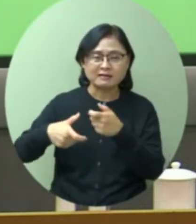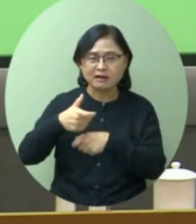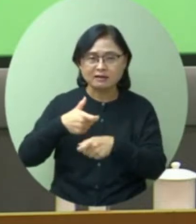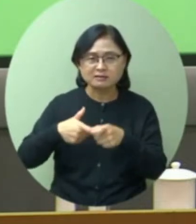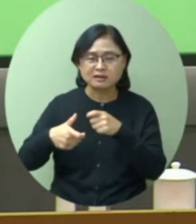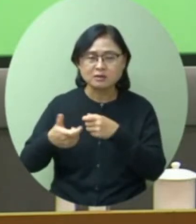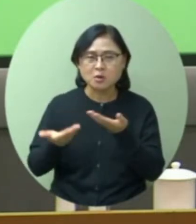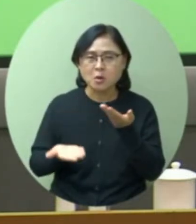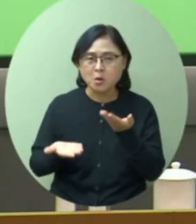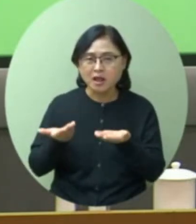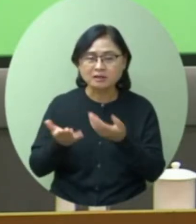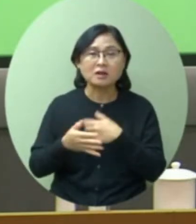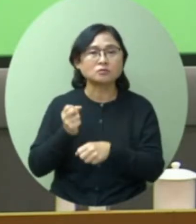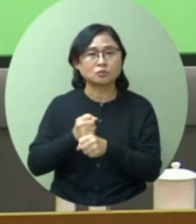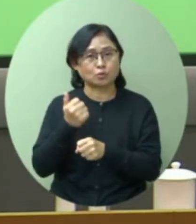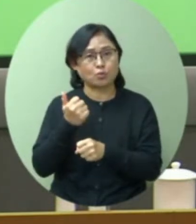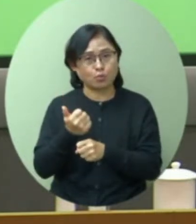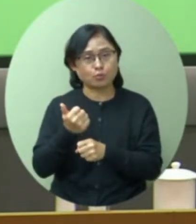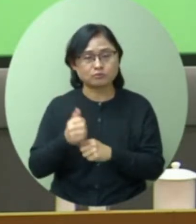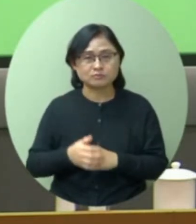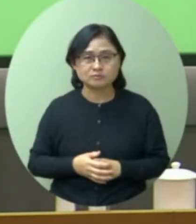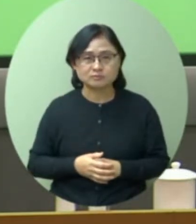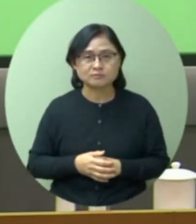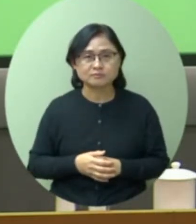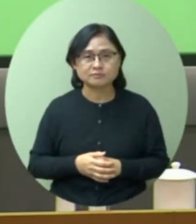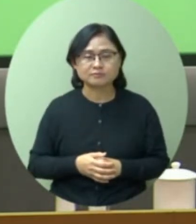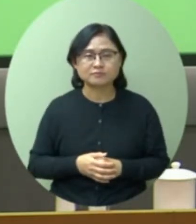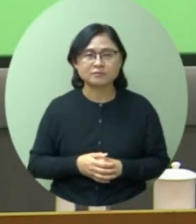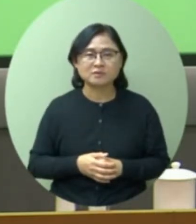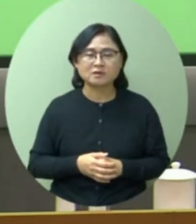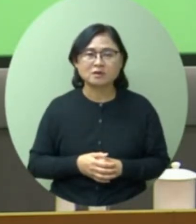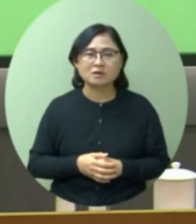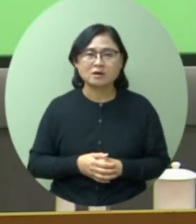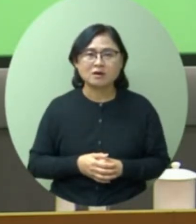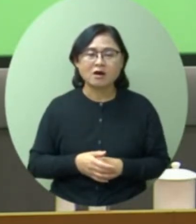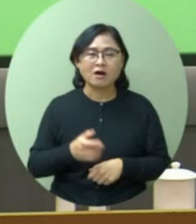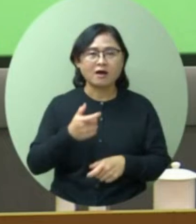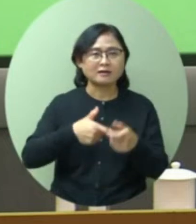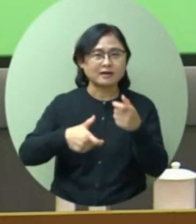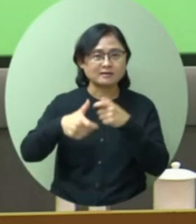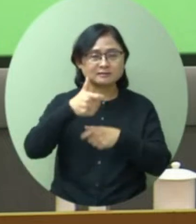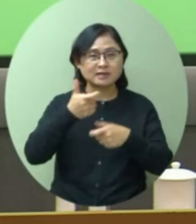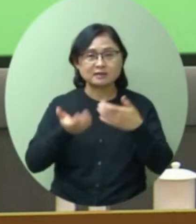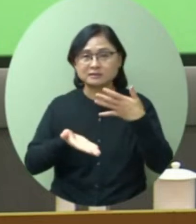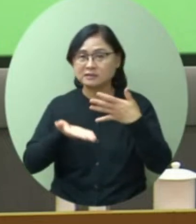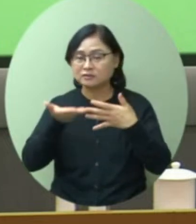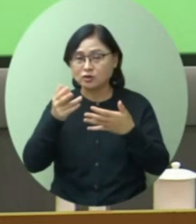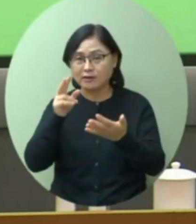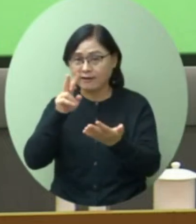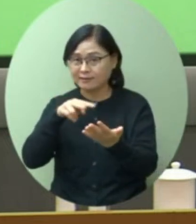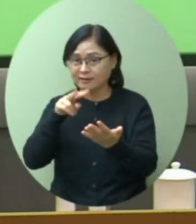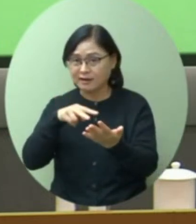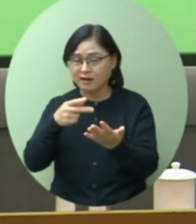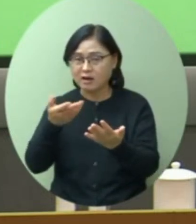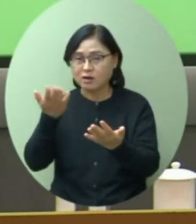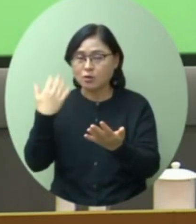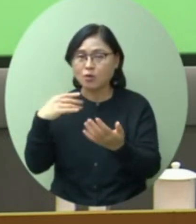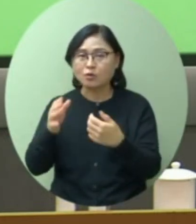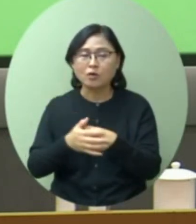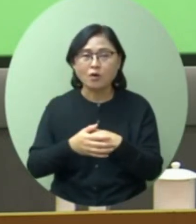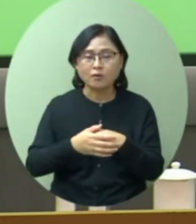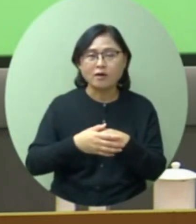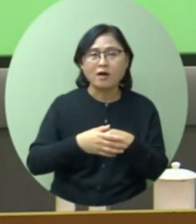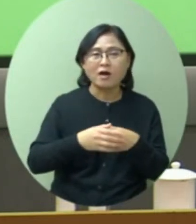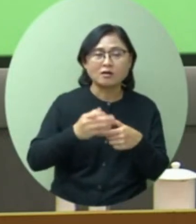sectors facing challenges. At the same time, there are sectors doing quite well. In